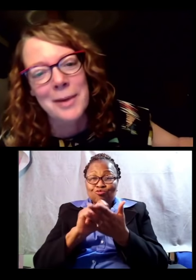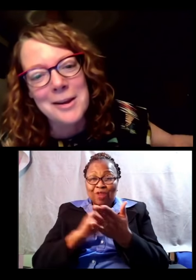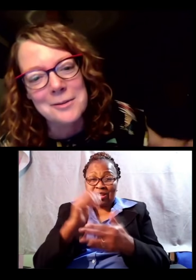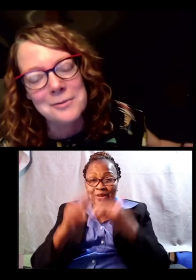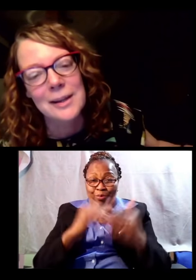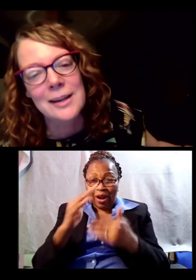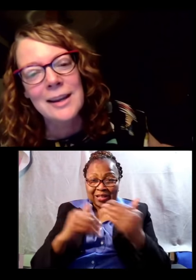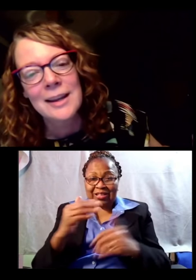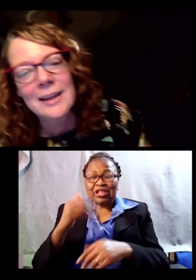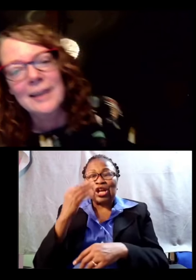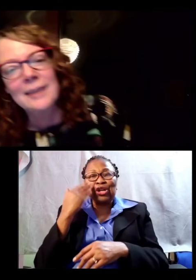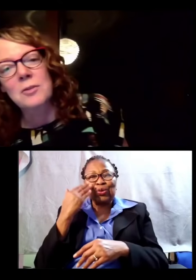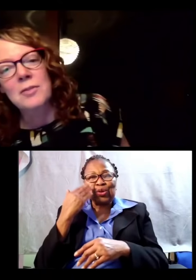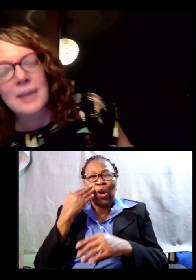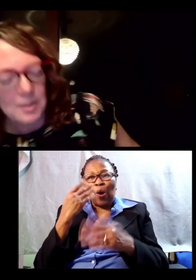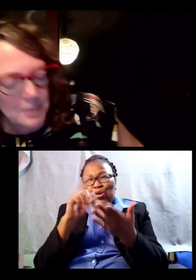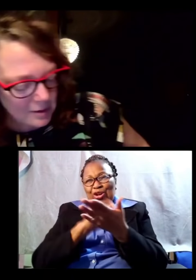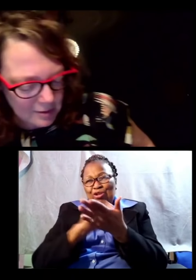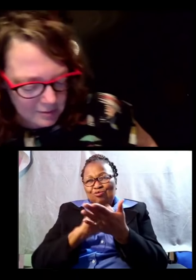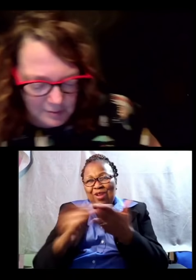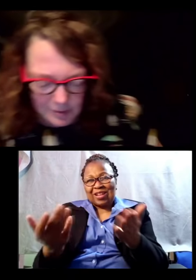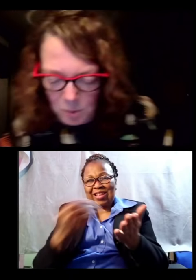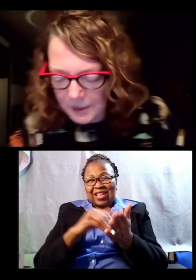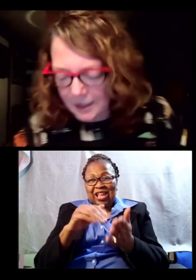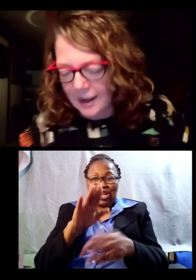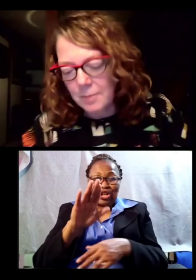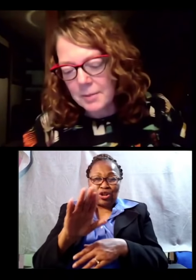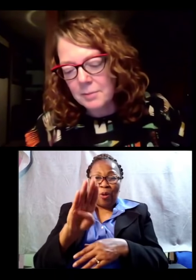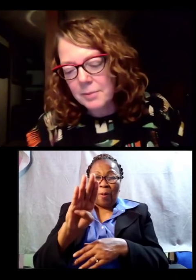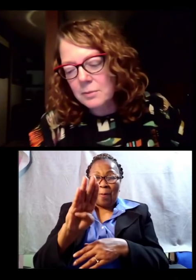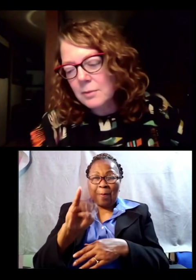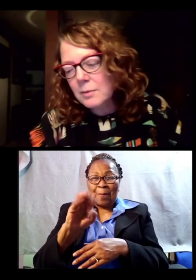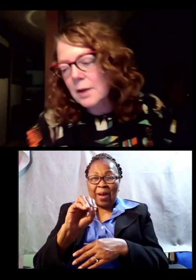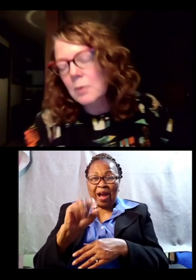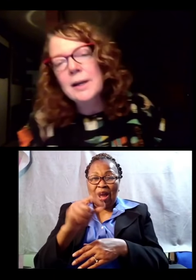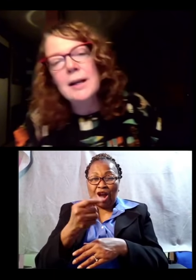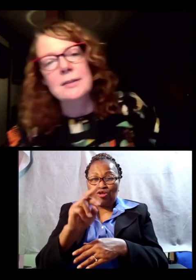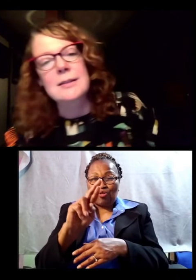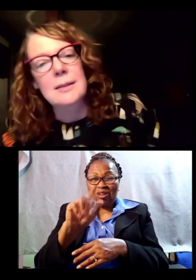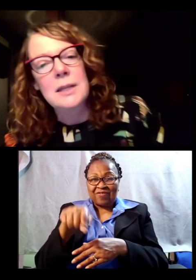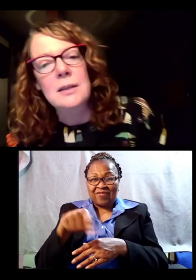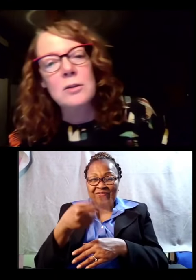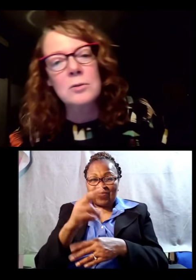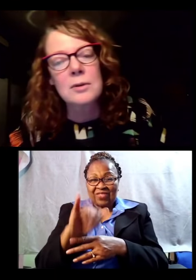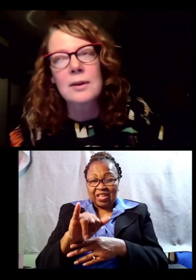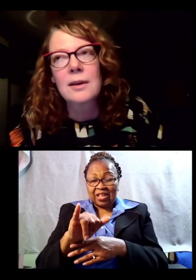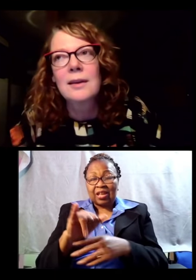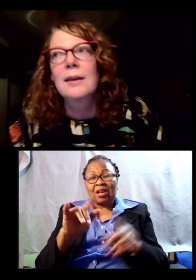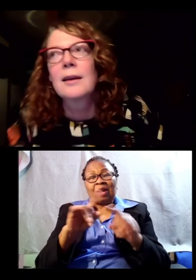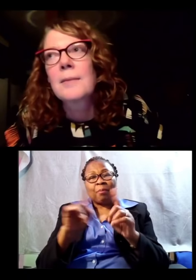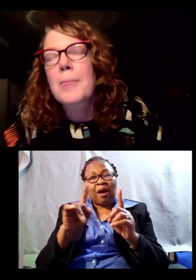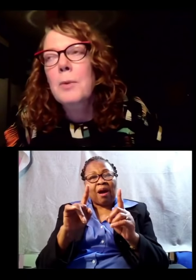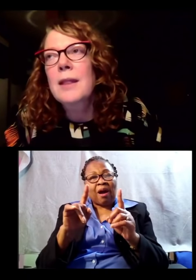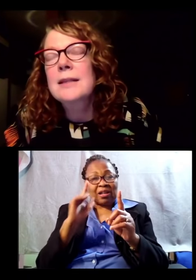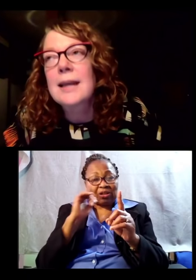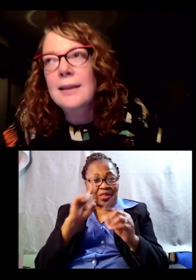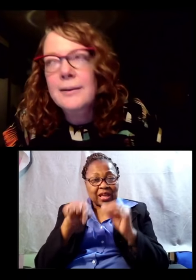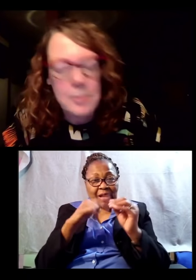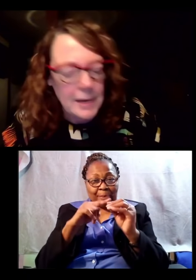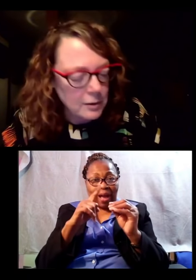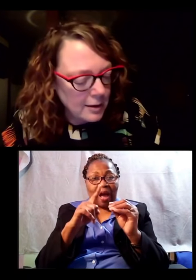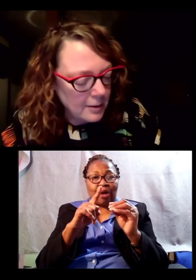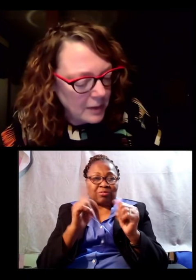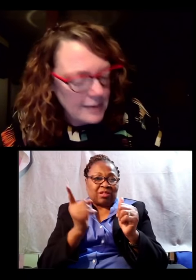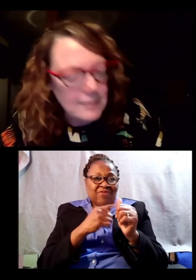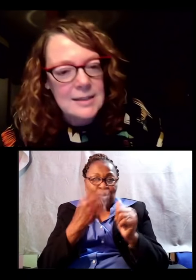rewrite your biography and you're thinking about your opening gambit, but what else? I mean, one of the things I